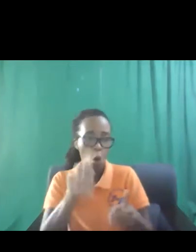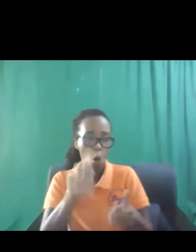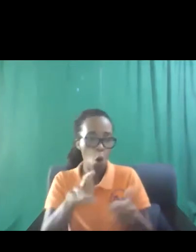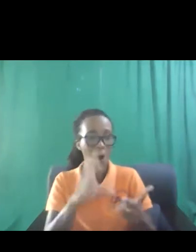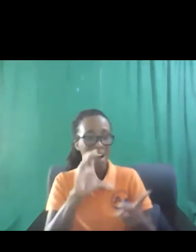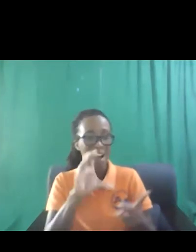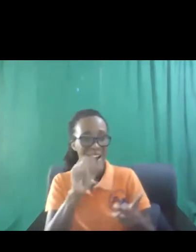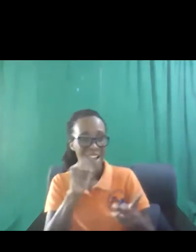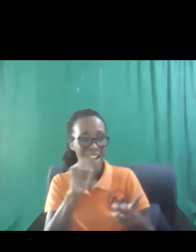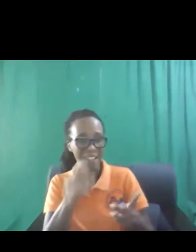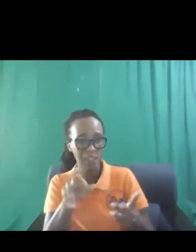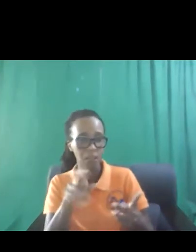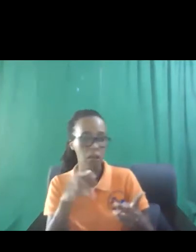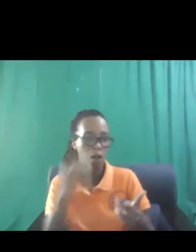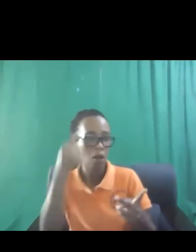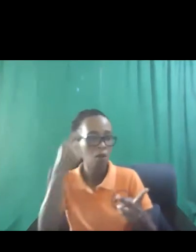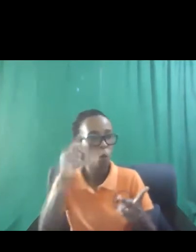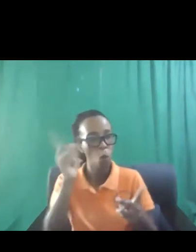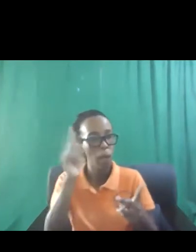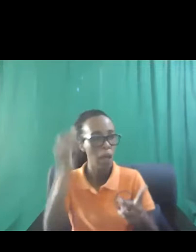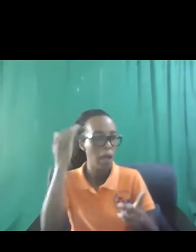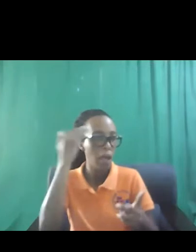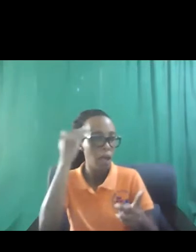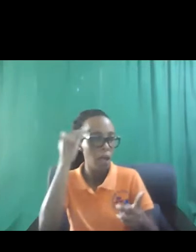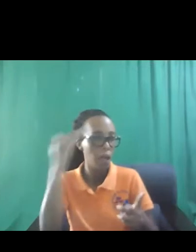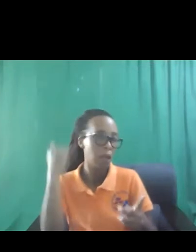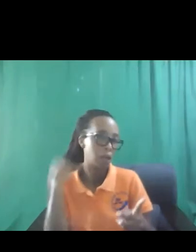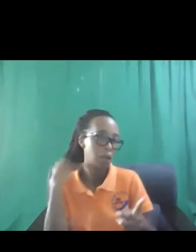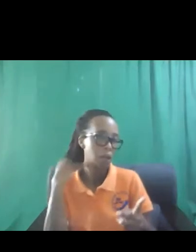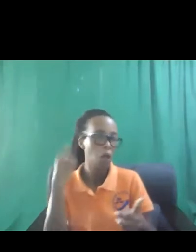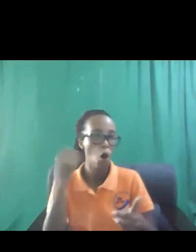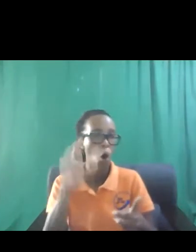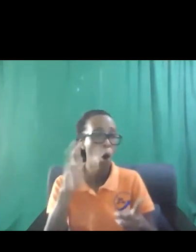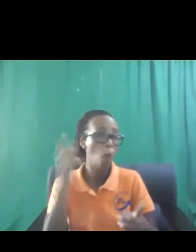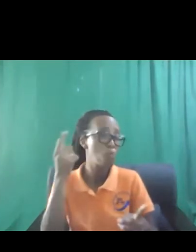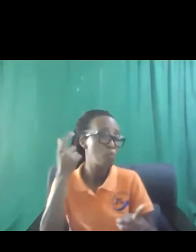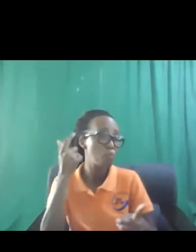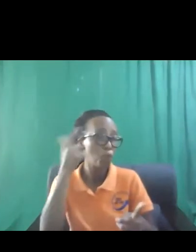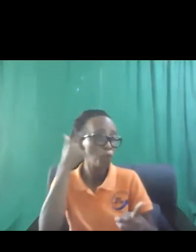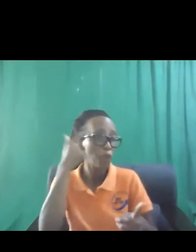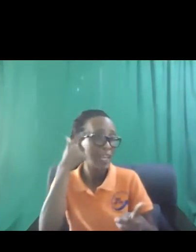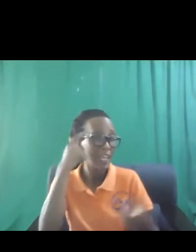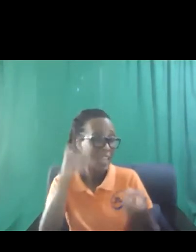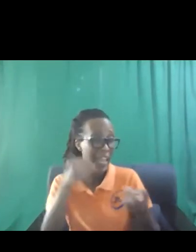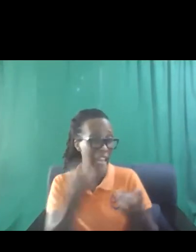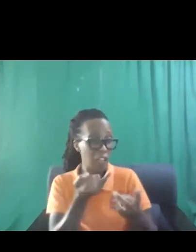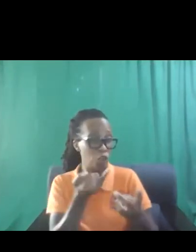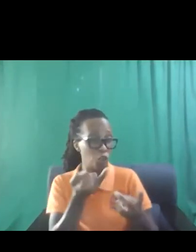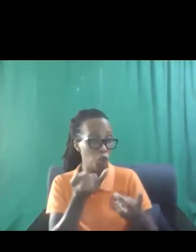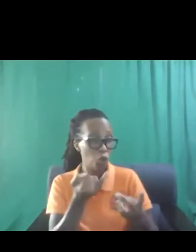cancer patients, brain injury patients,